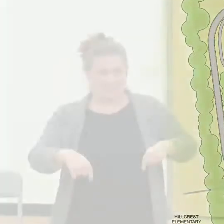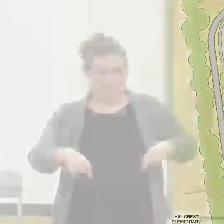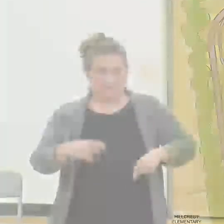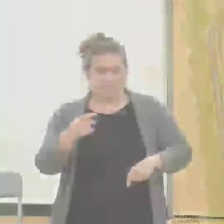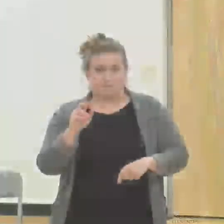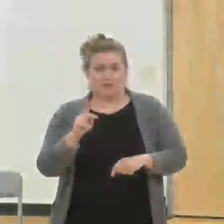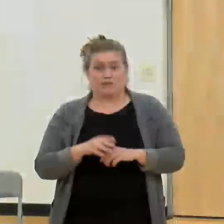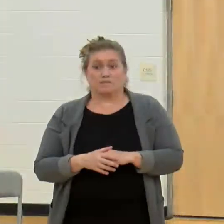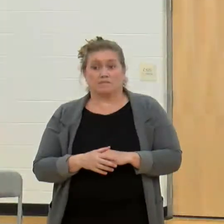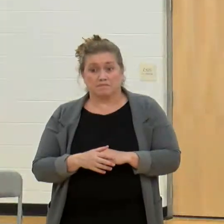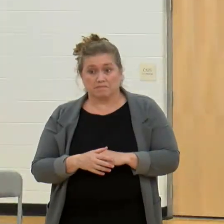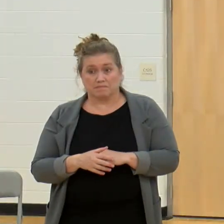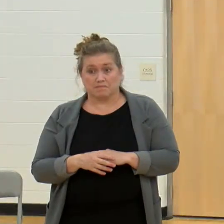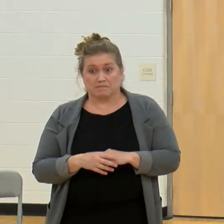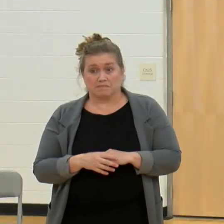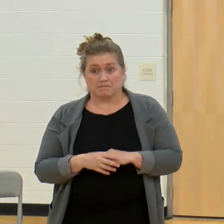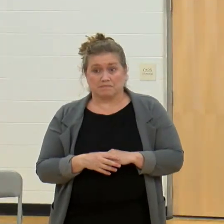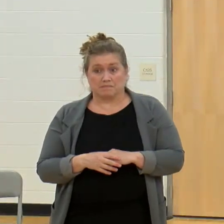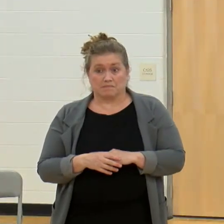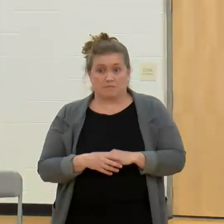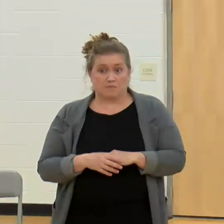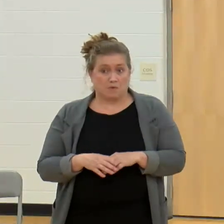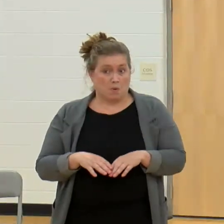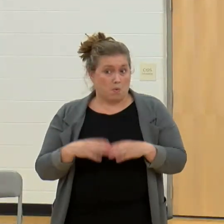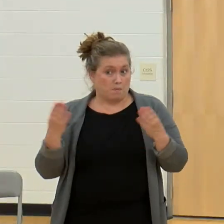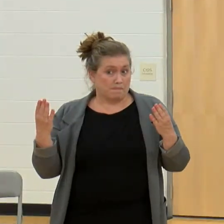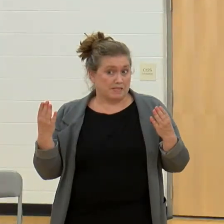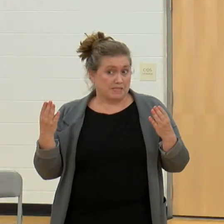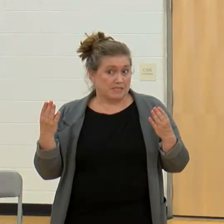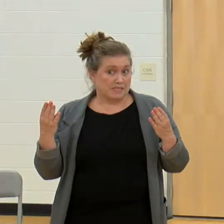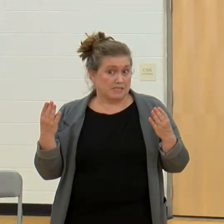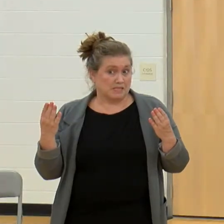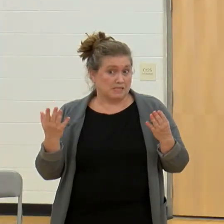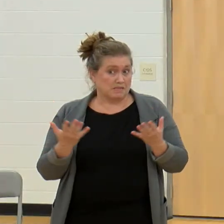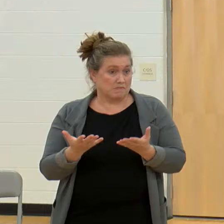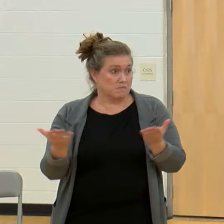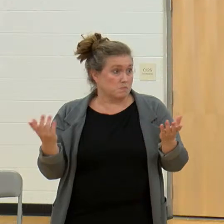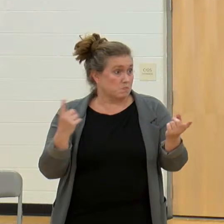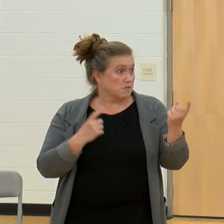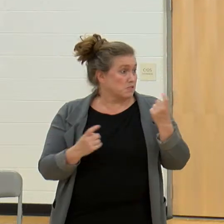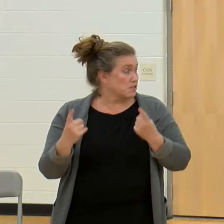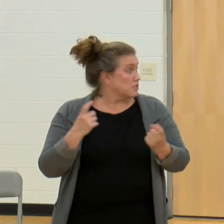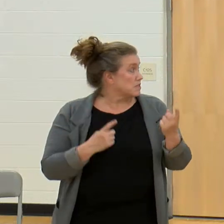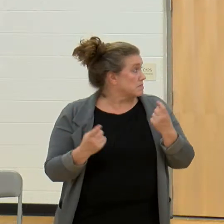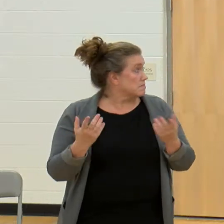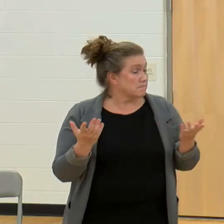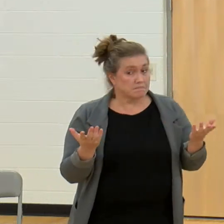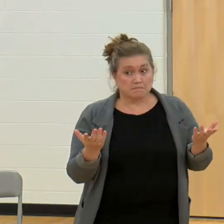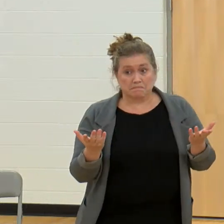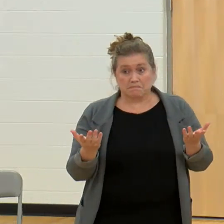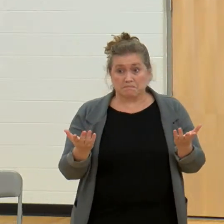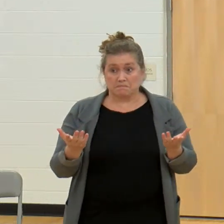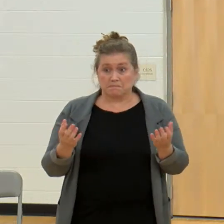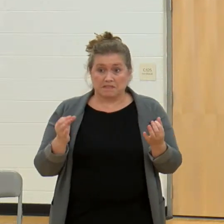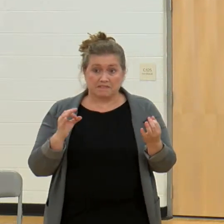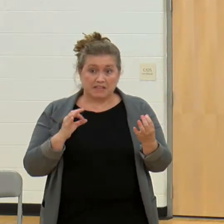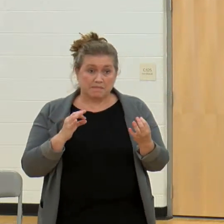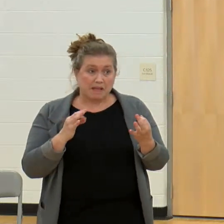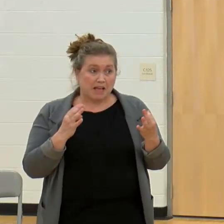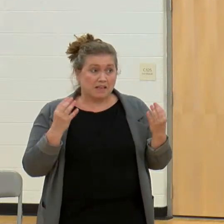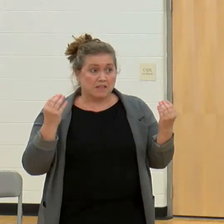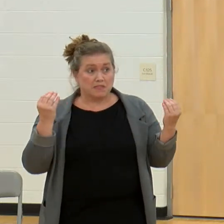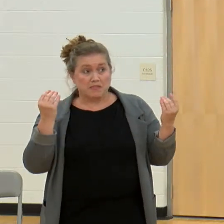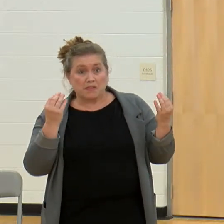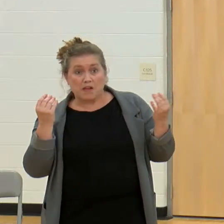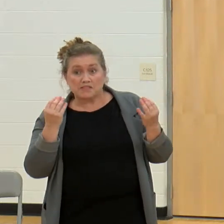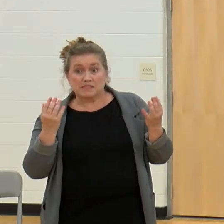in mind, we'd like to open the floor at this point to any additional questions, any additional feedback or thoughts that you